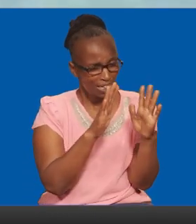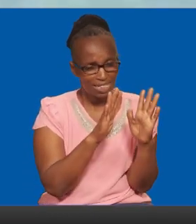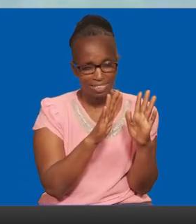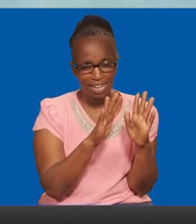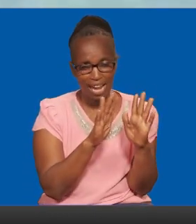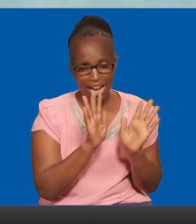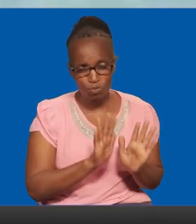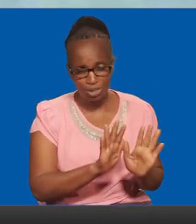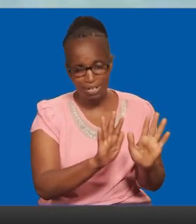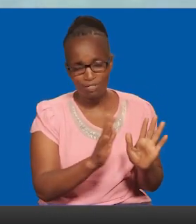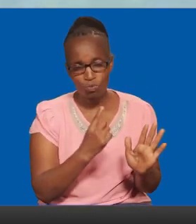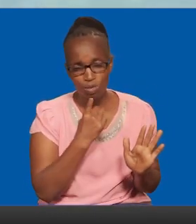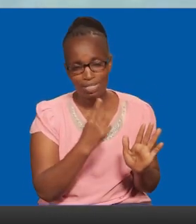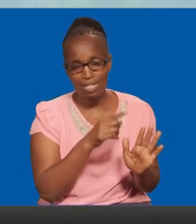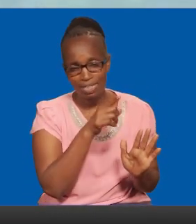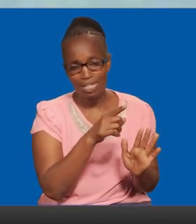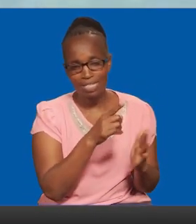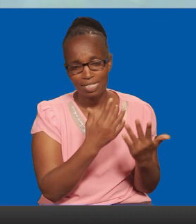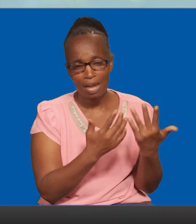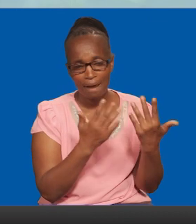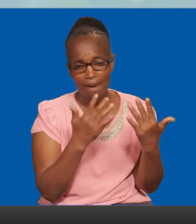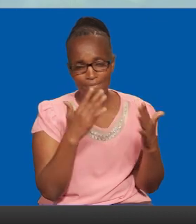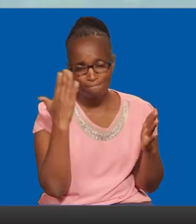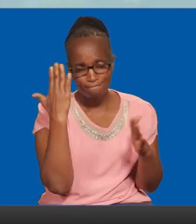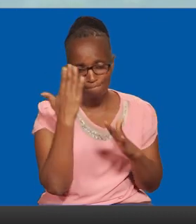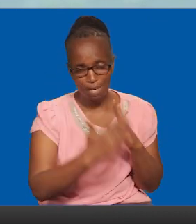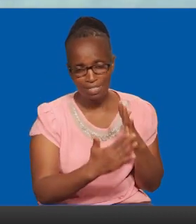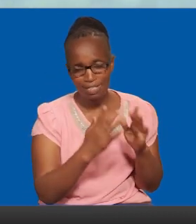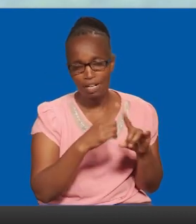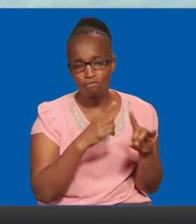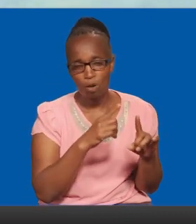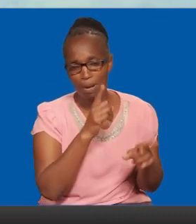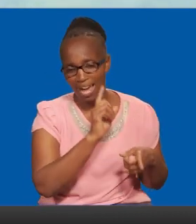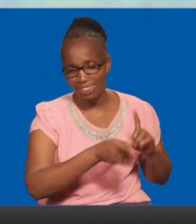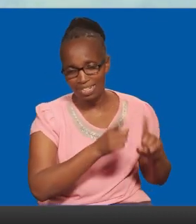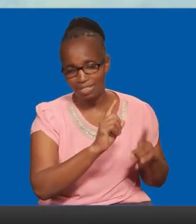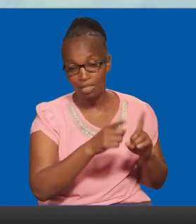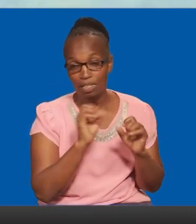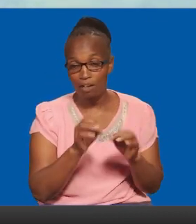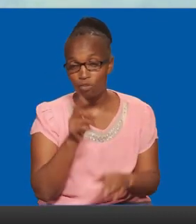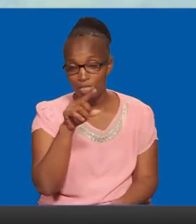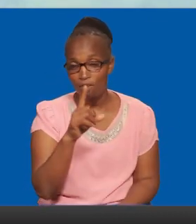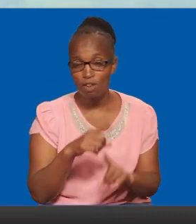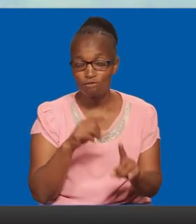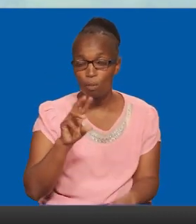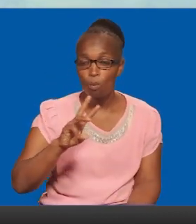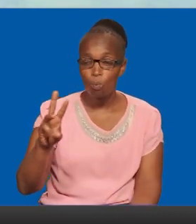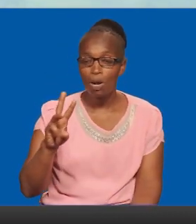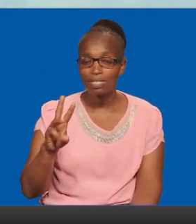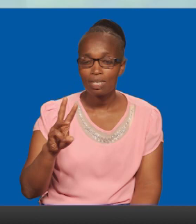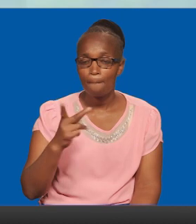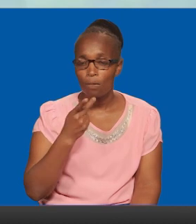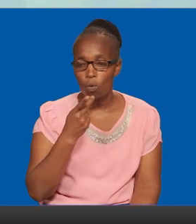hiyo. Tusimalize tu na kufanya ile inaitwa banning the athlete. When you way kutoka West Pokot, Turukana,